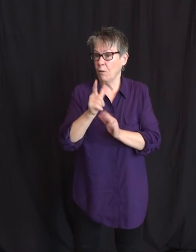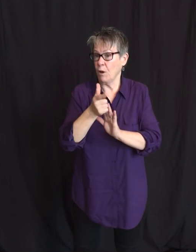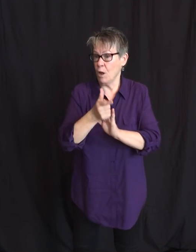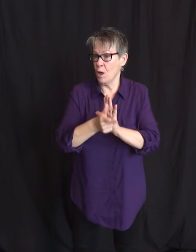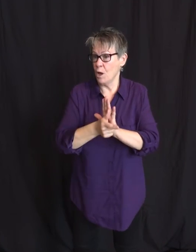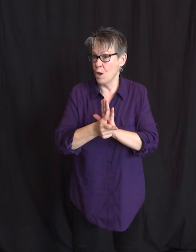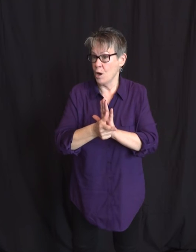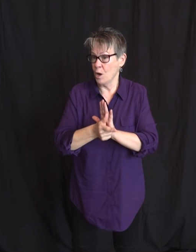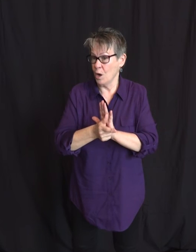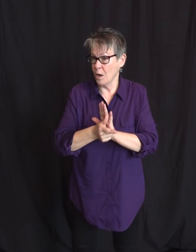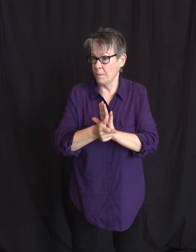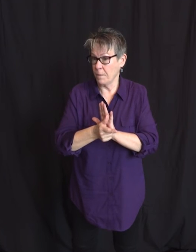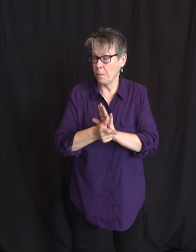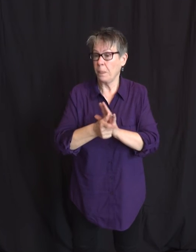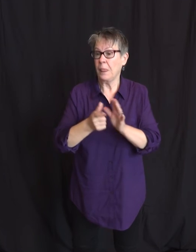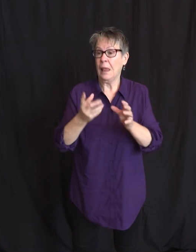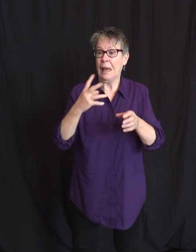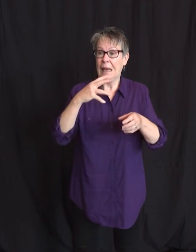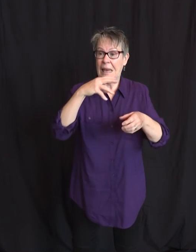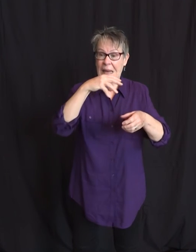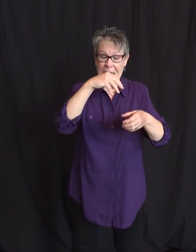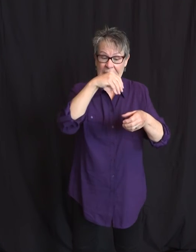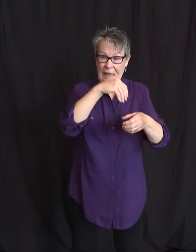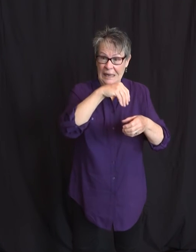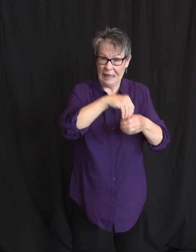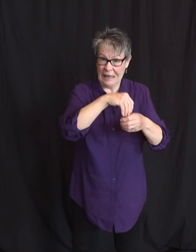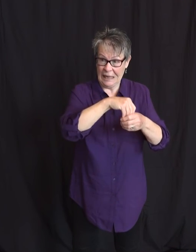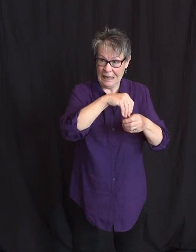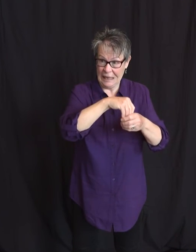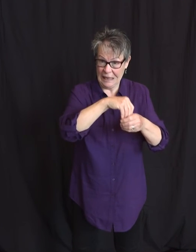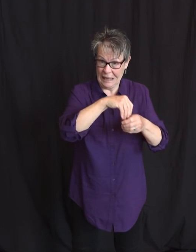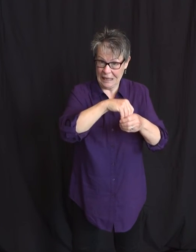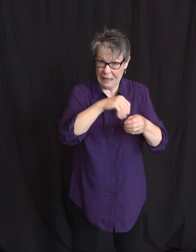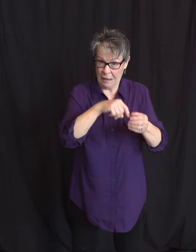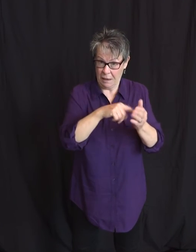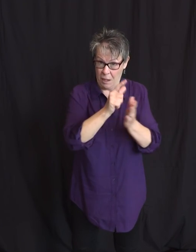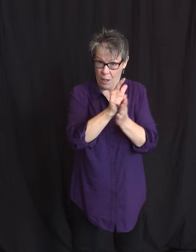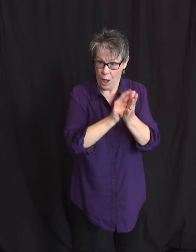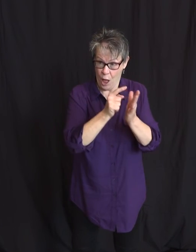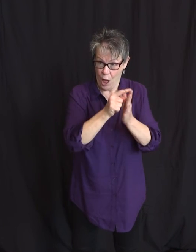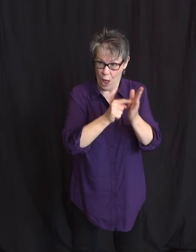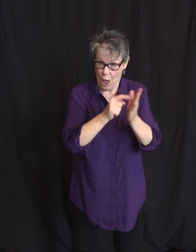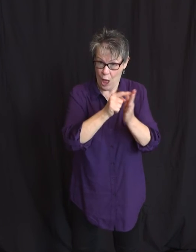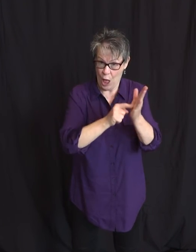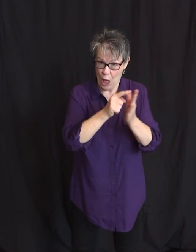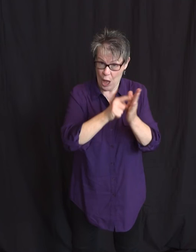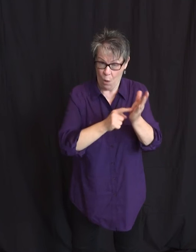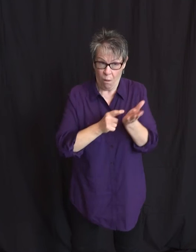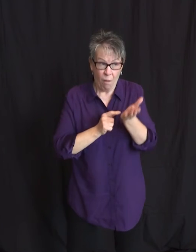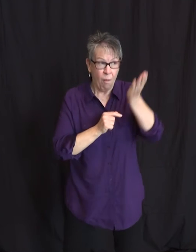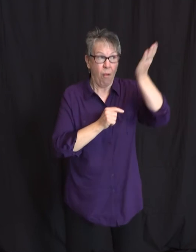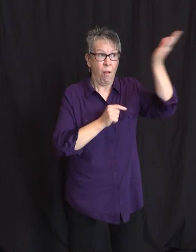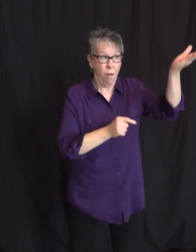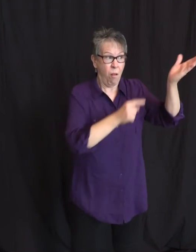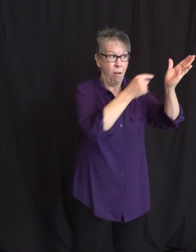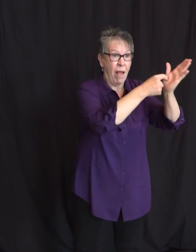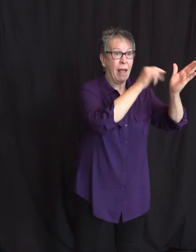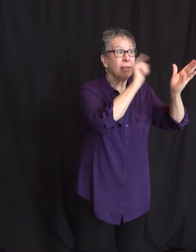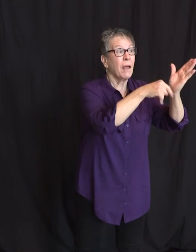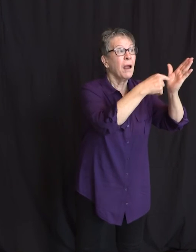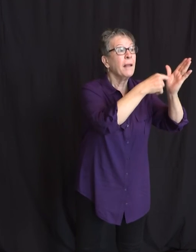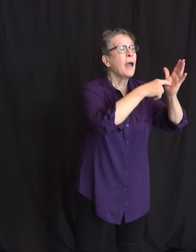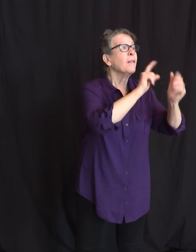first $150 billion. That's number one. And number two, we want to provide additional funding, not